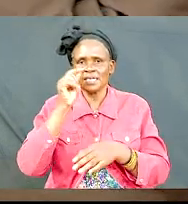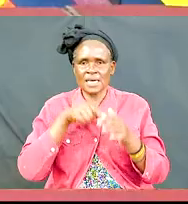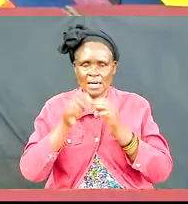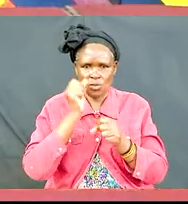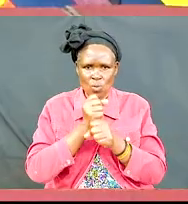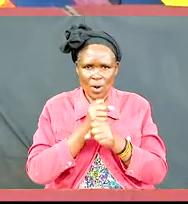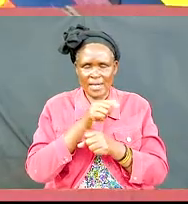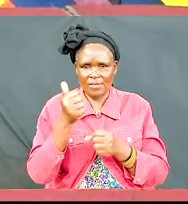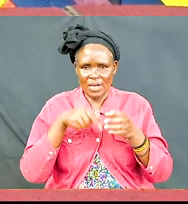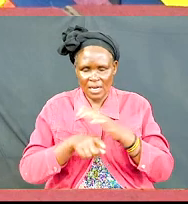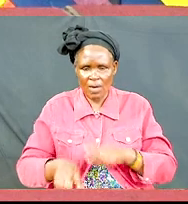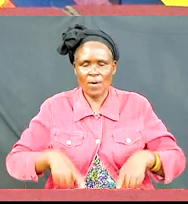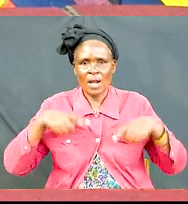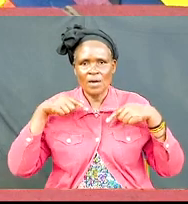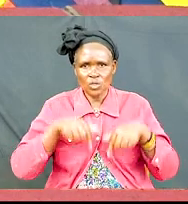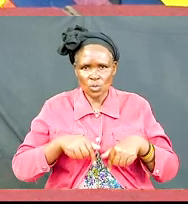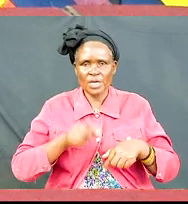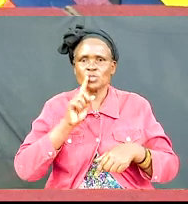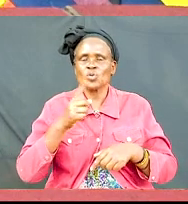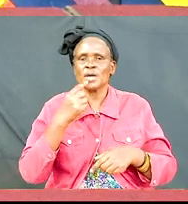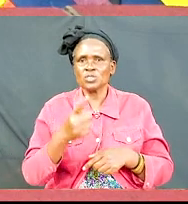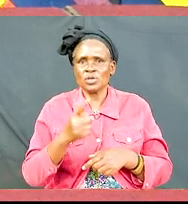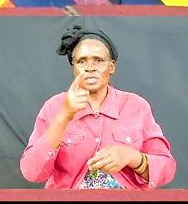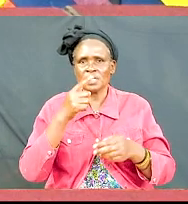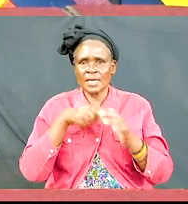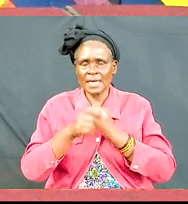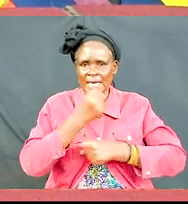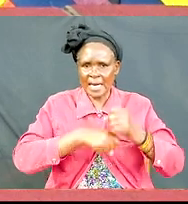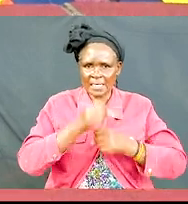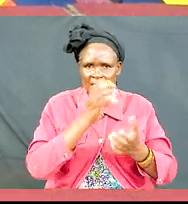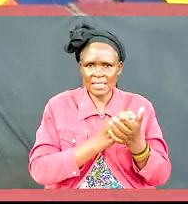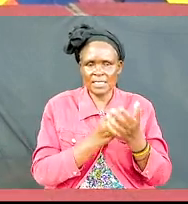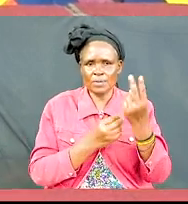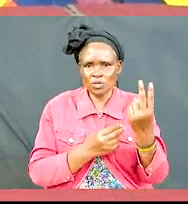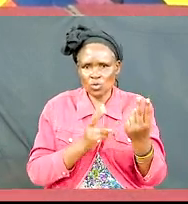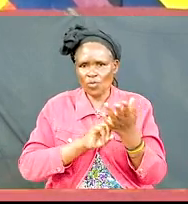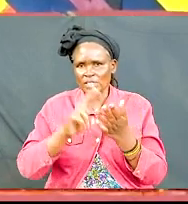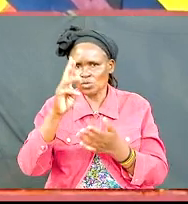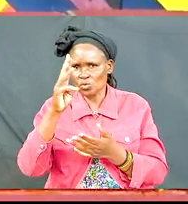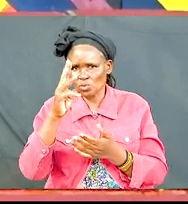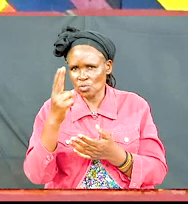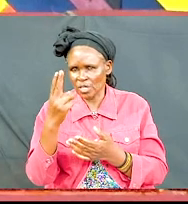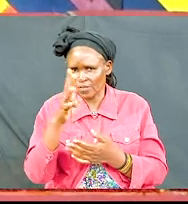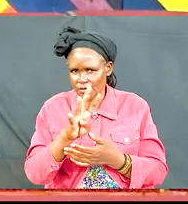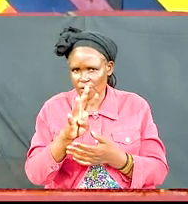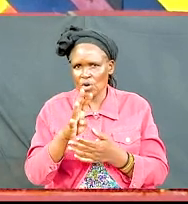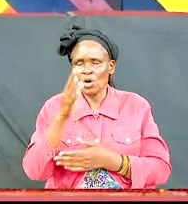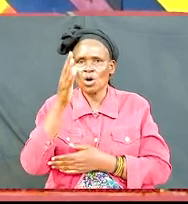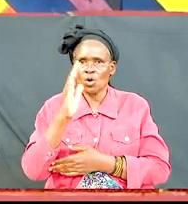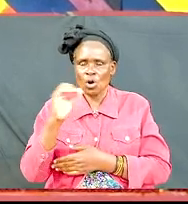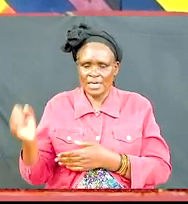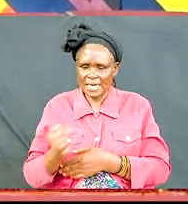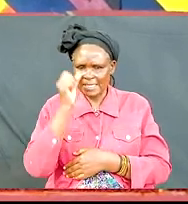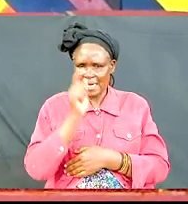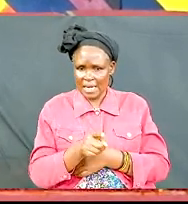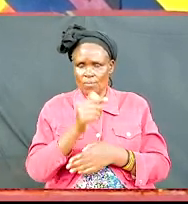today. And so we are told in Acts chapter 2 verse 24, but God raised him from the